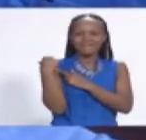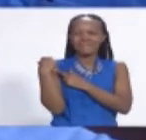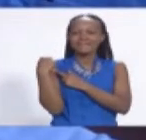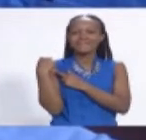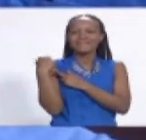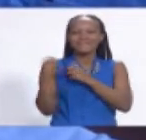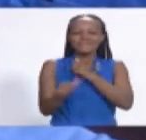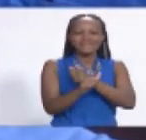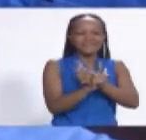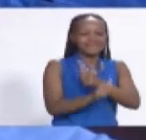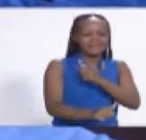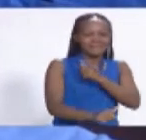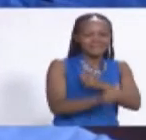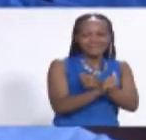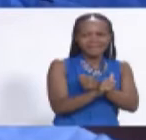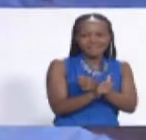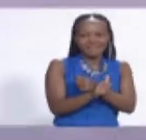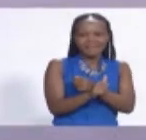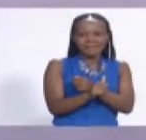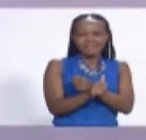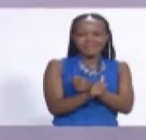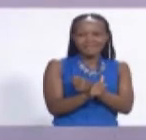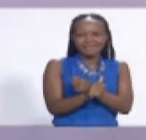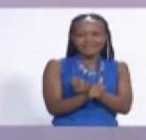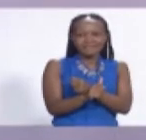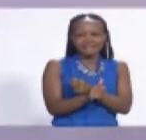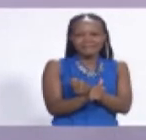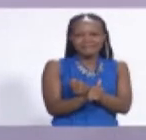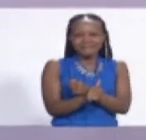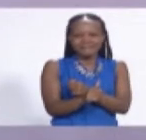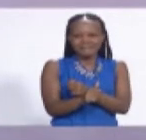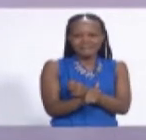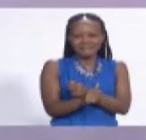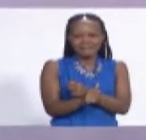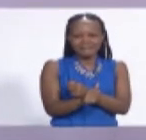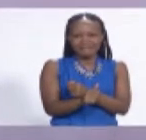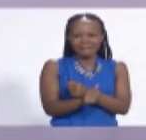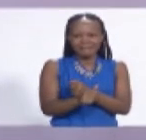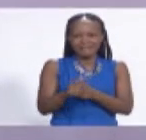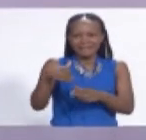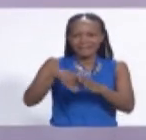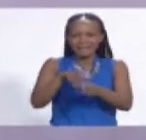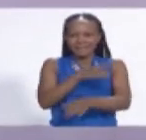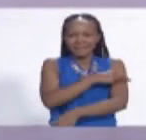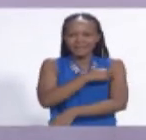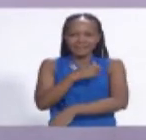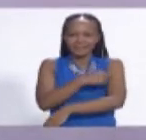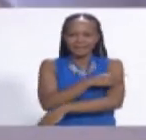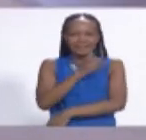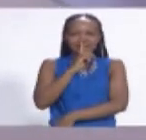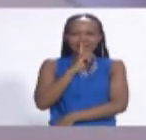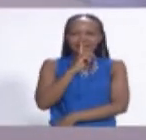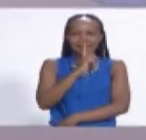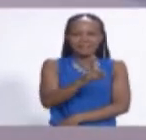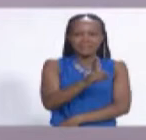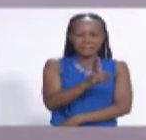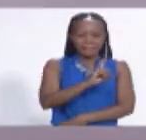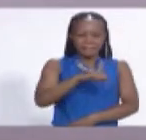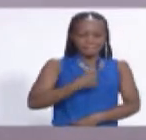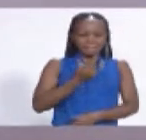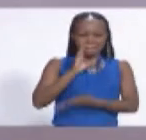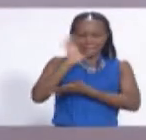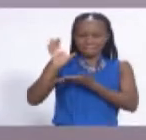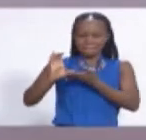high risk of the coronavirus. Effective today, all level 4 and 5 hospitals have been directed to put up quarantine